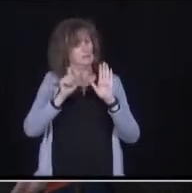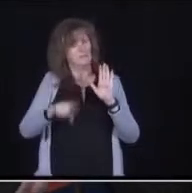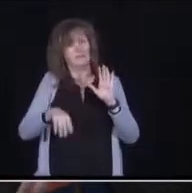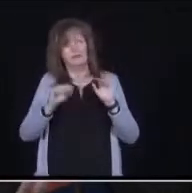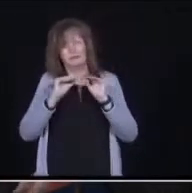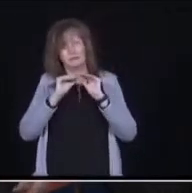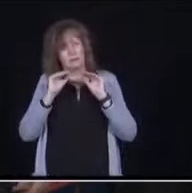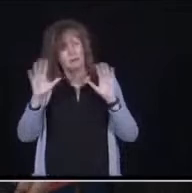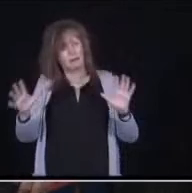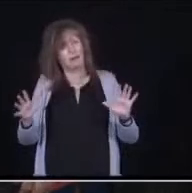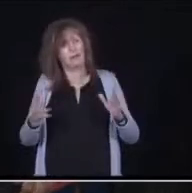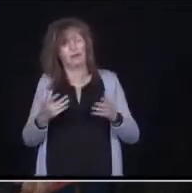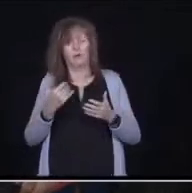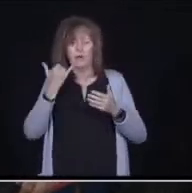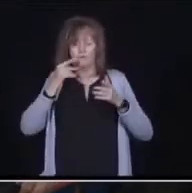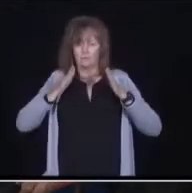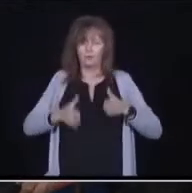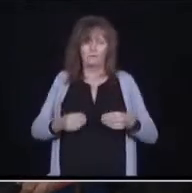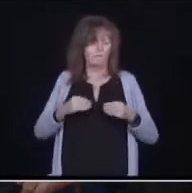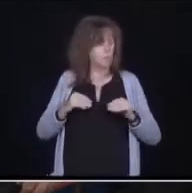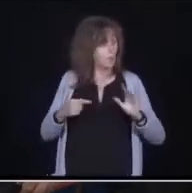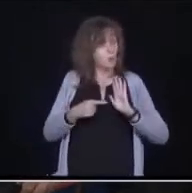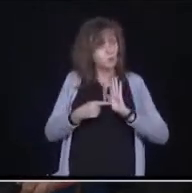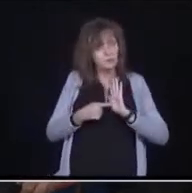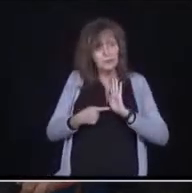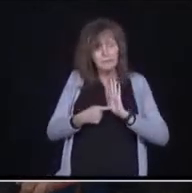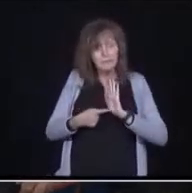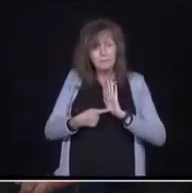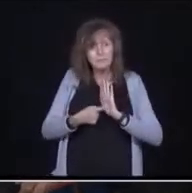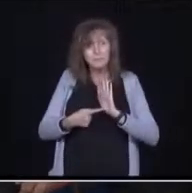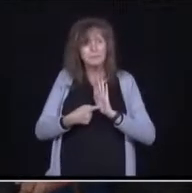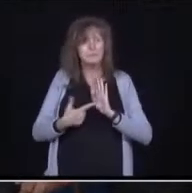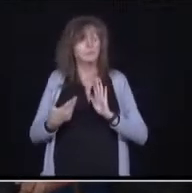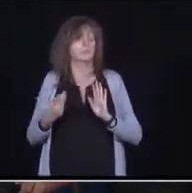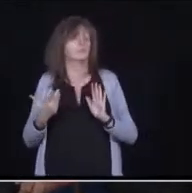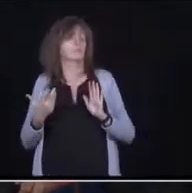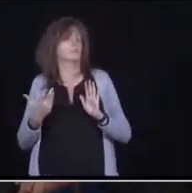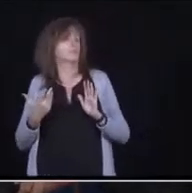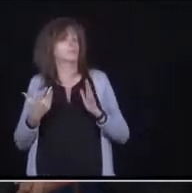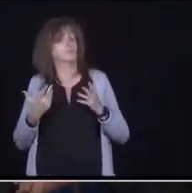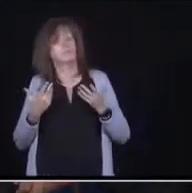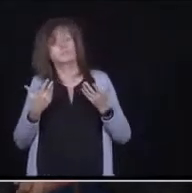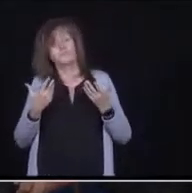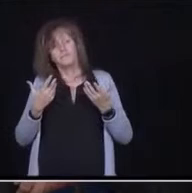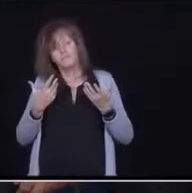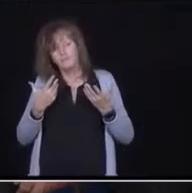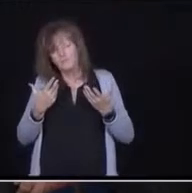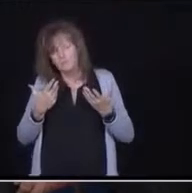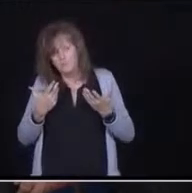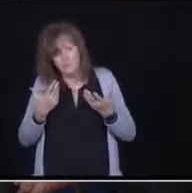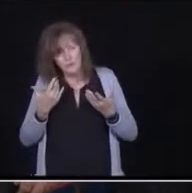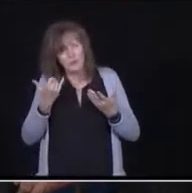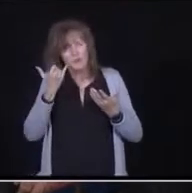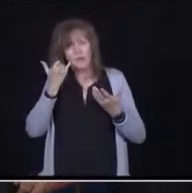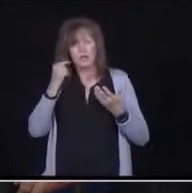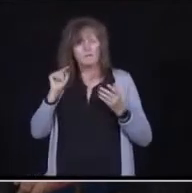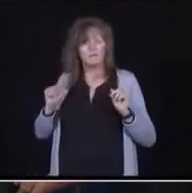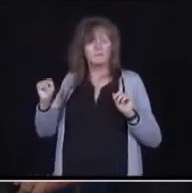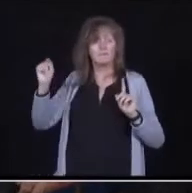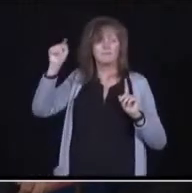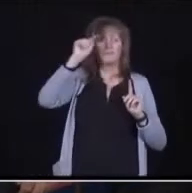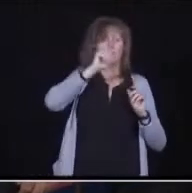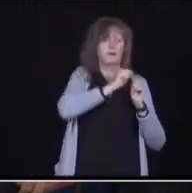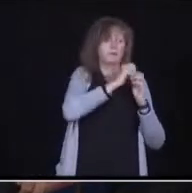asymptomatic, once the retailers get up and going, very, very shortly, by the way, then they'll be able to go in there. And that's